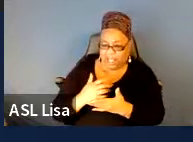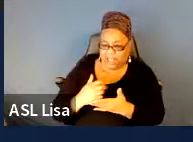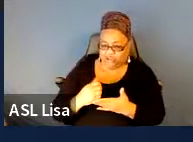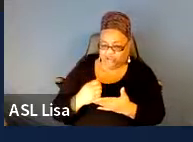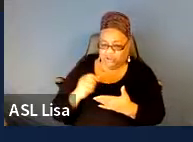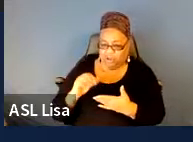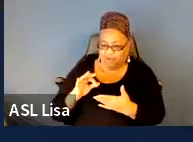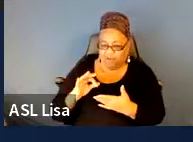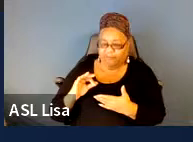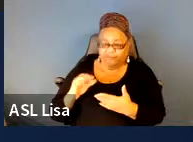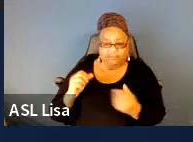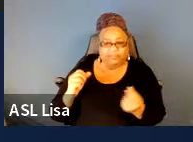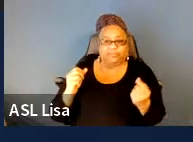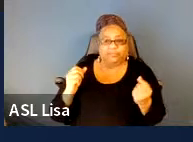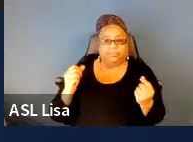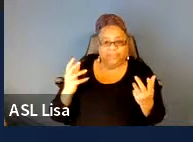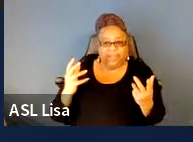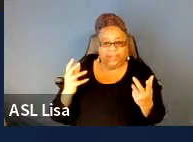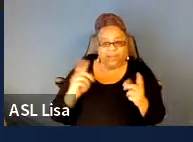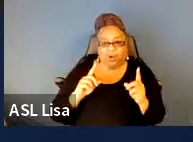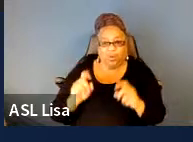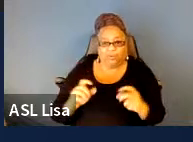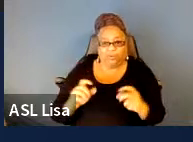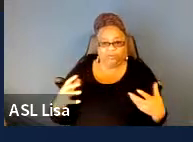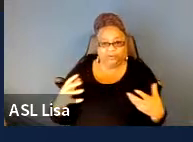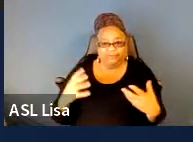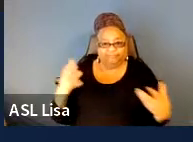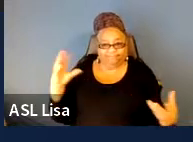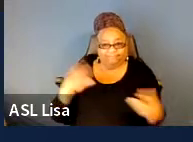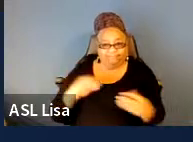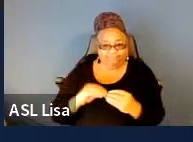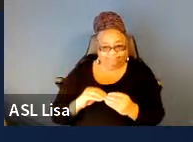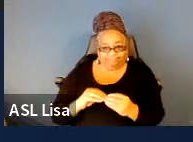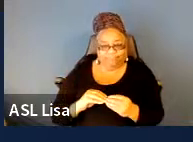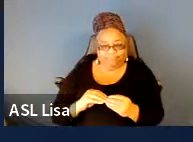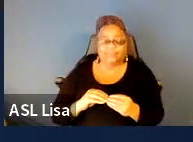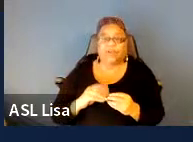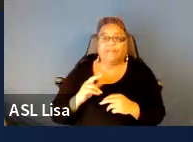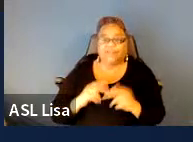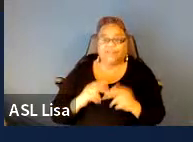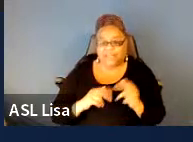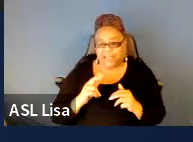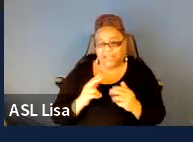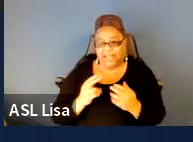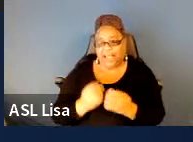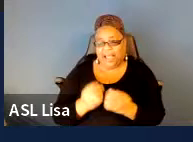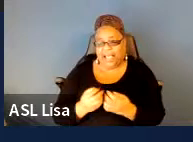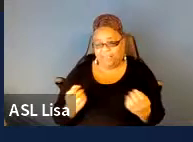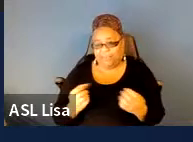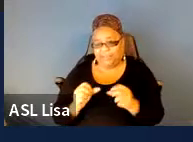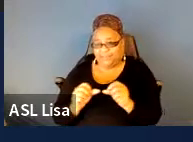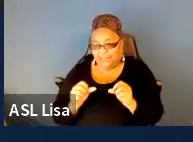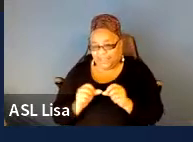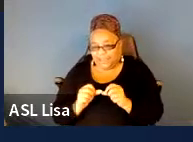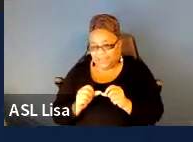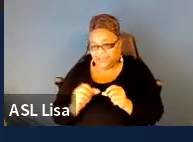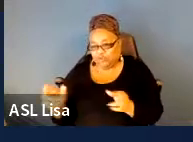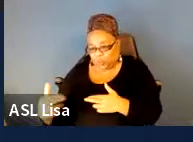of questions about particular facilities, elements, and spaces or rooms,